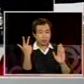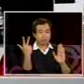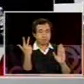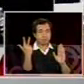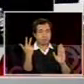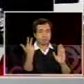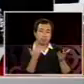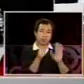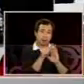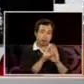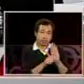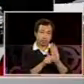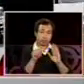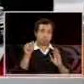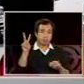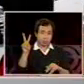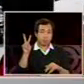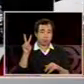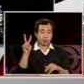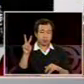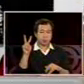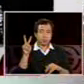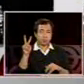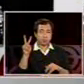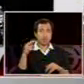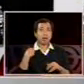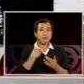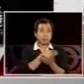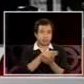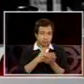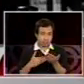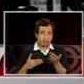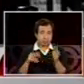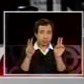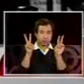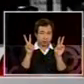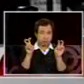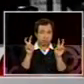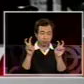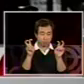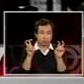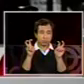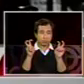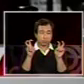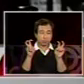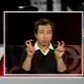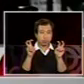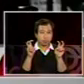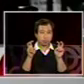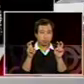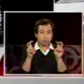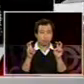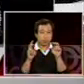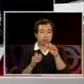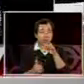3 or Article 2, na yung mga certain issues that arose because of